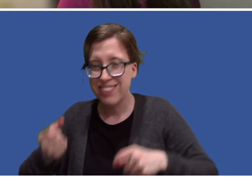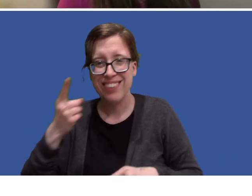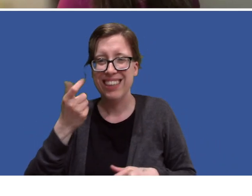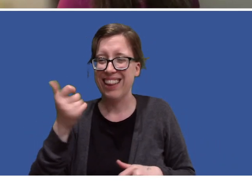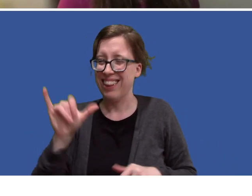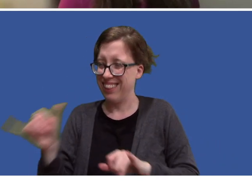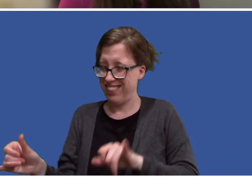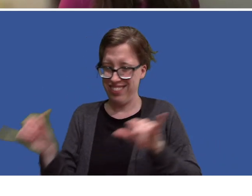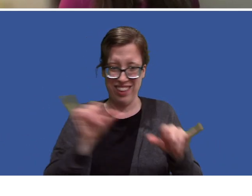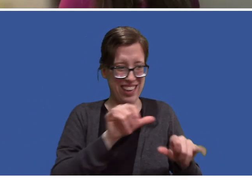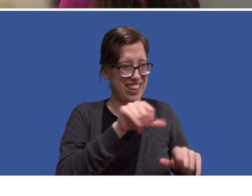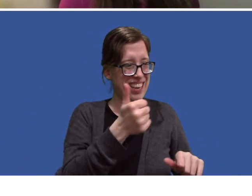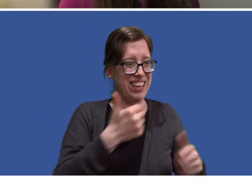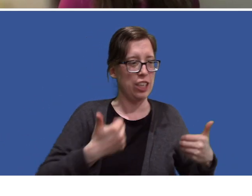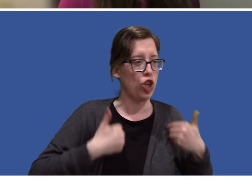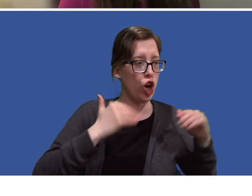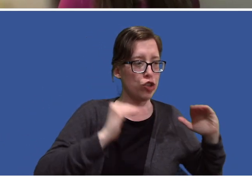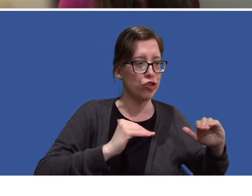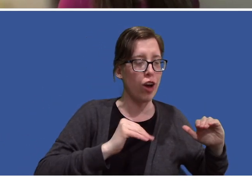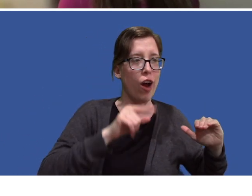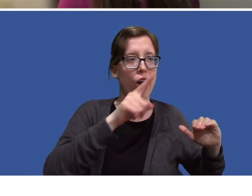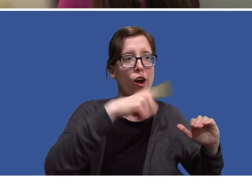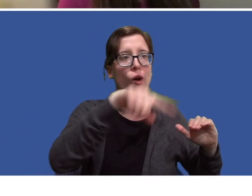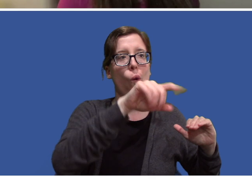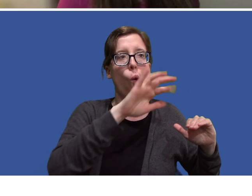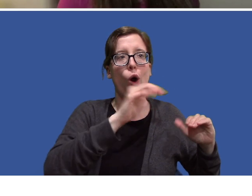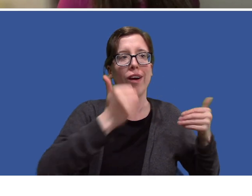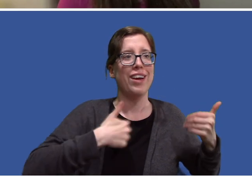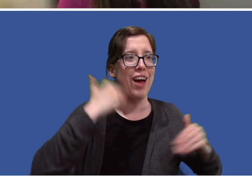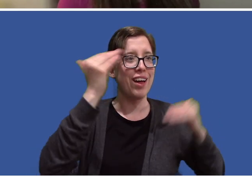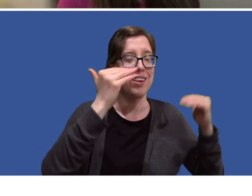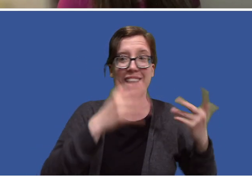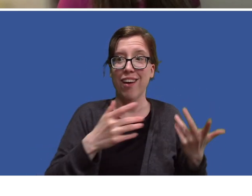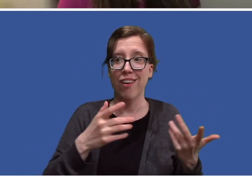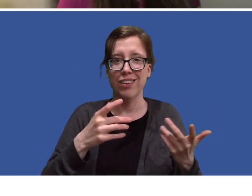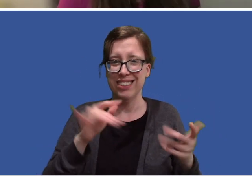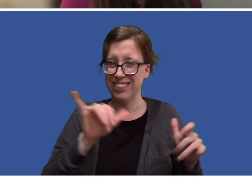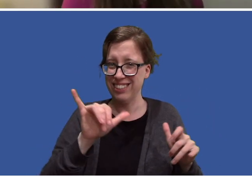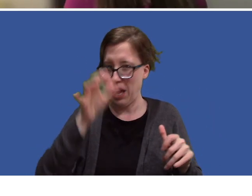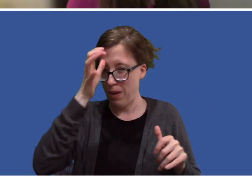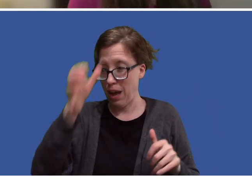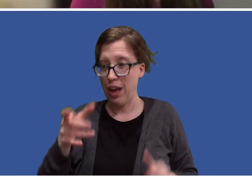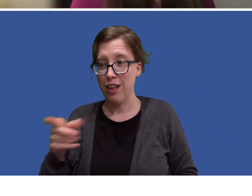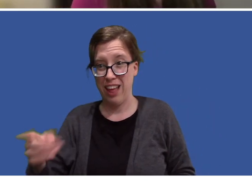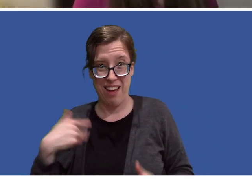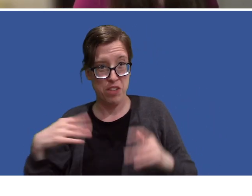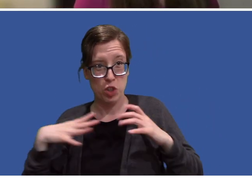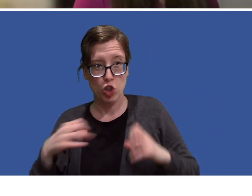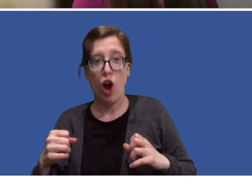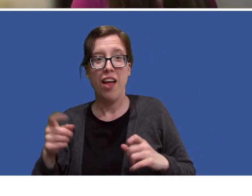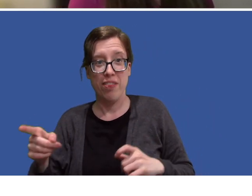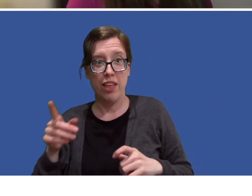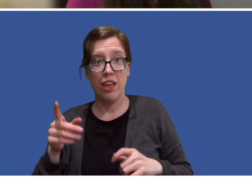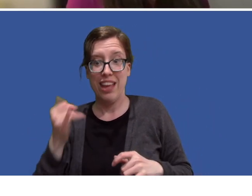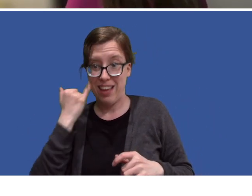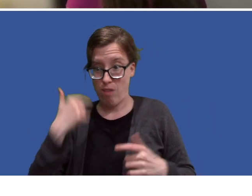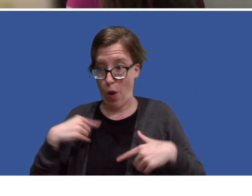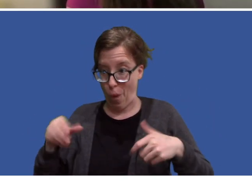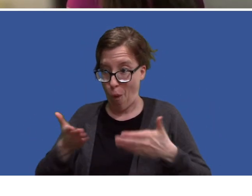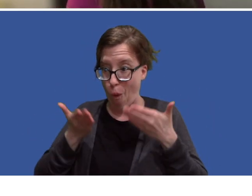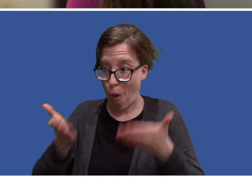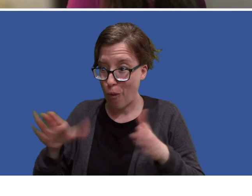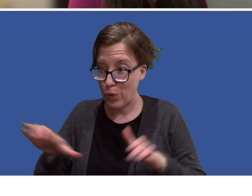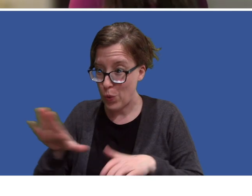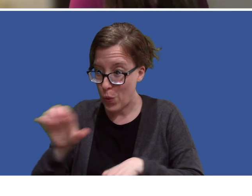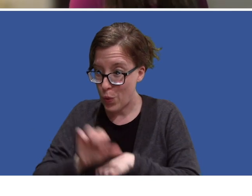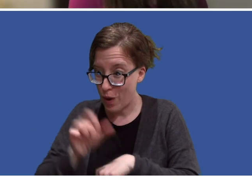most likely will let you do all of the work if you offer. So with that said, as you get to know the